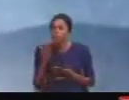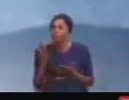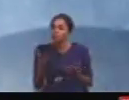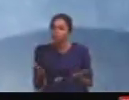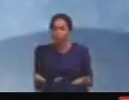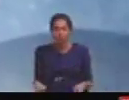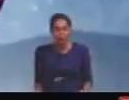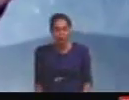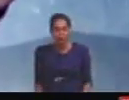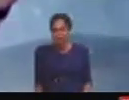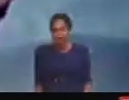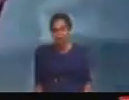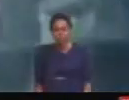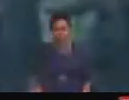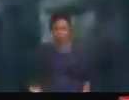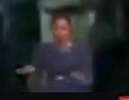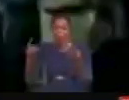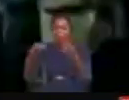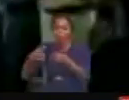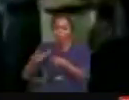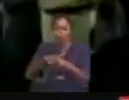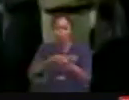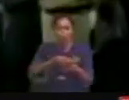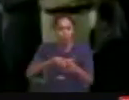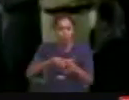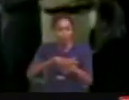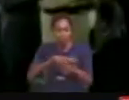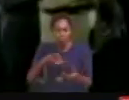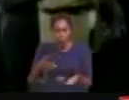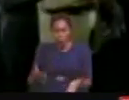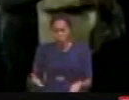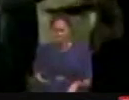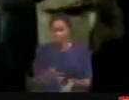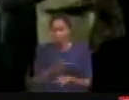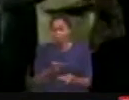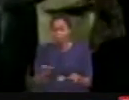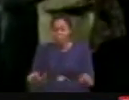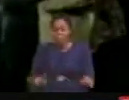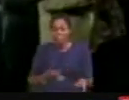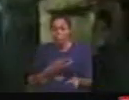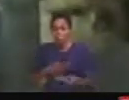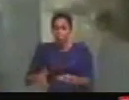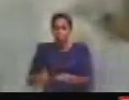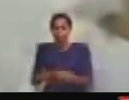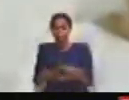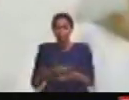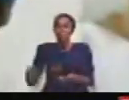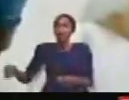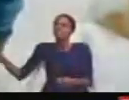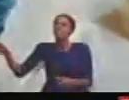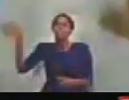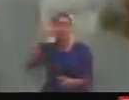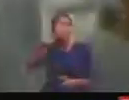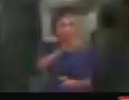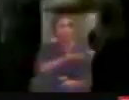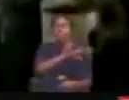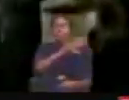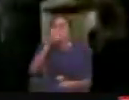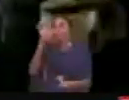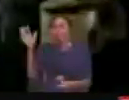welcome here. Come flood this place and fill the